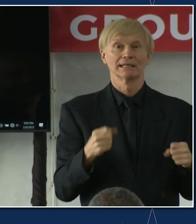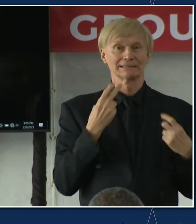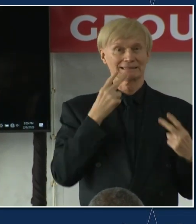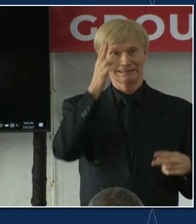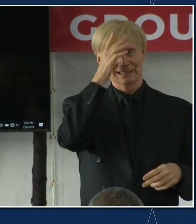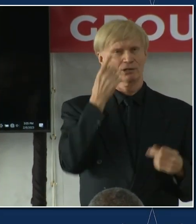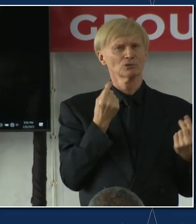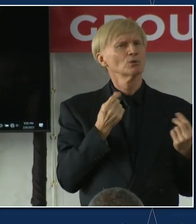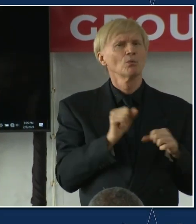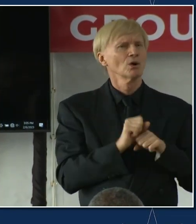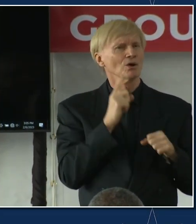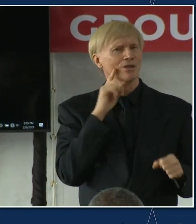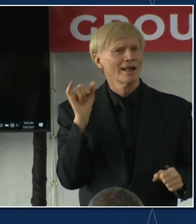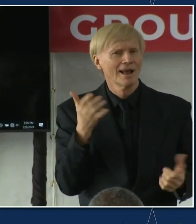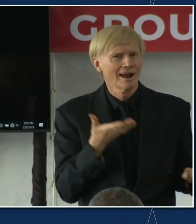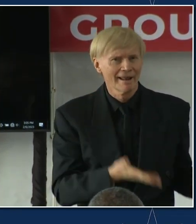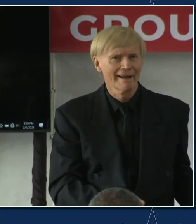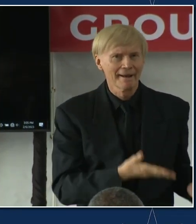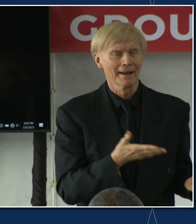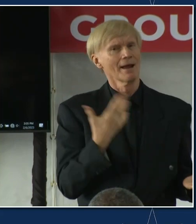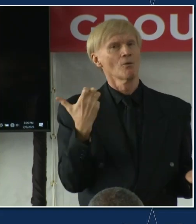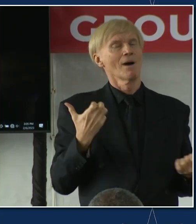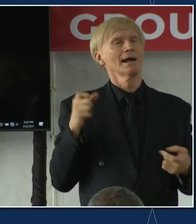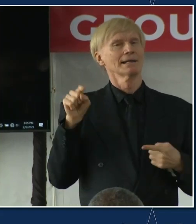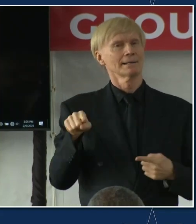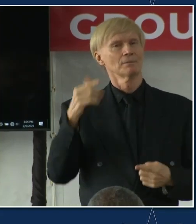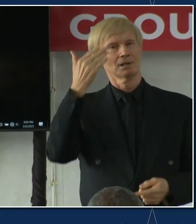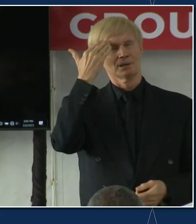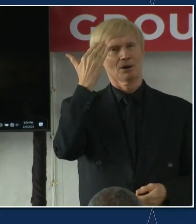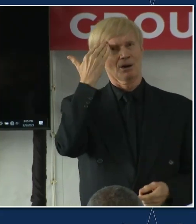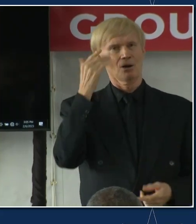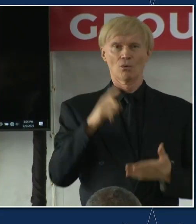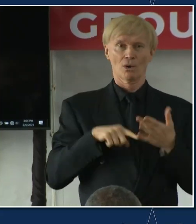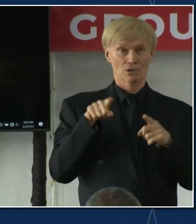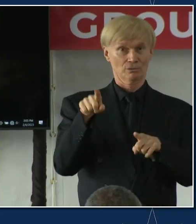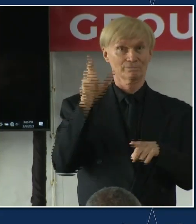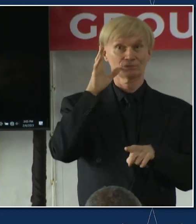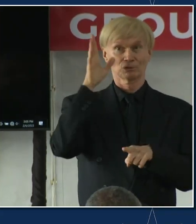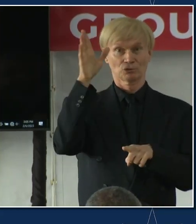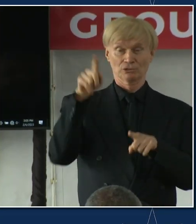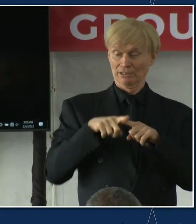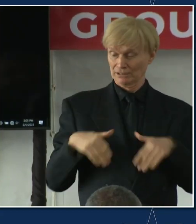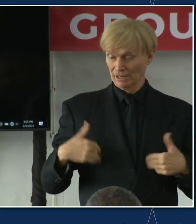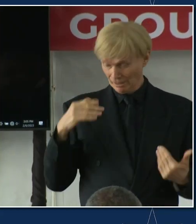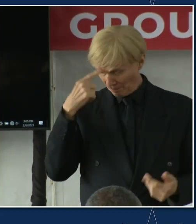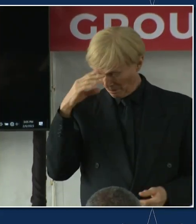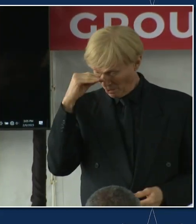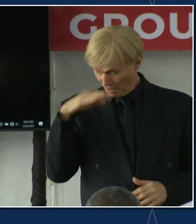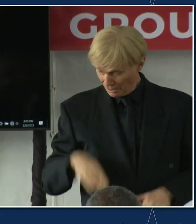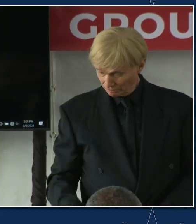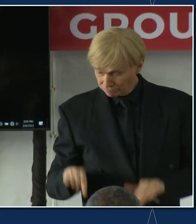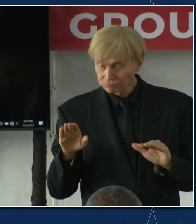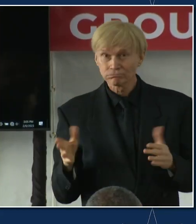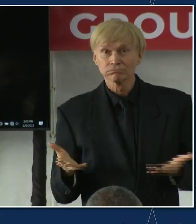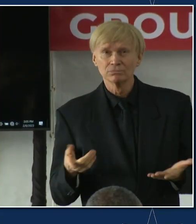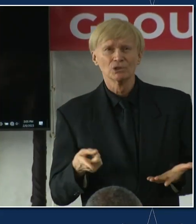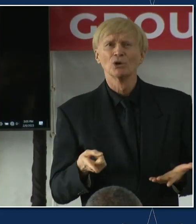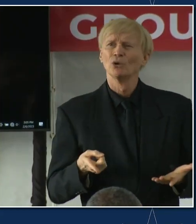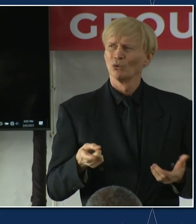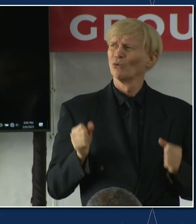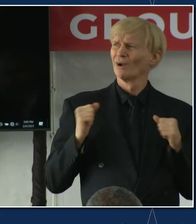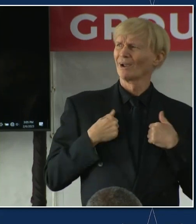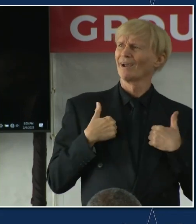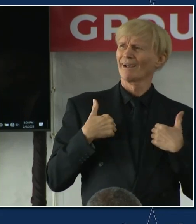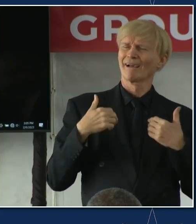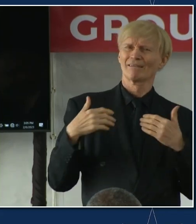at work. Because I want him to know that whatever you want to do as a young black boy who has the deck stacked